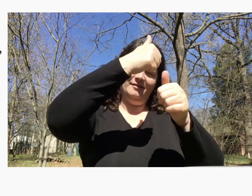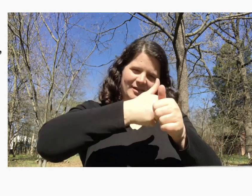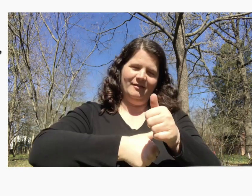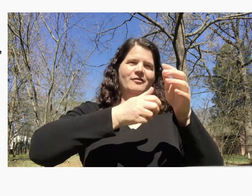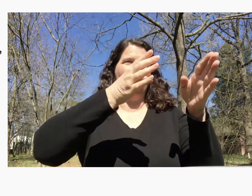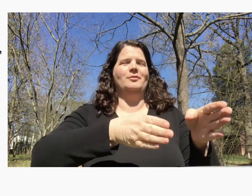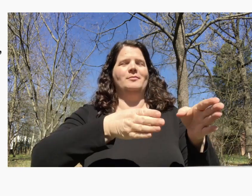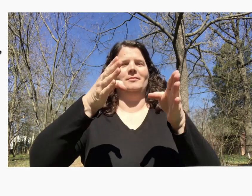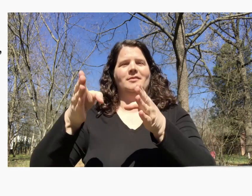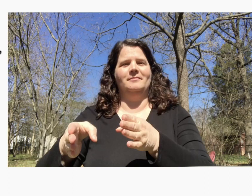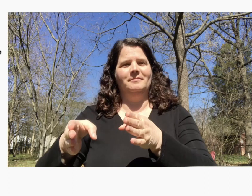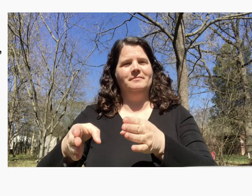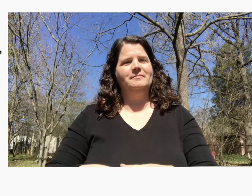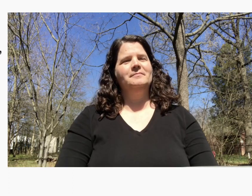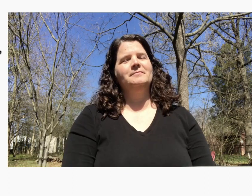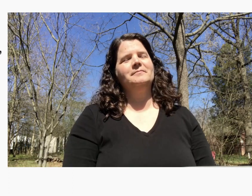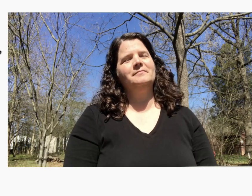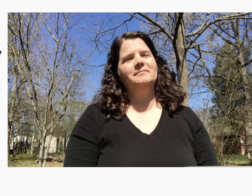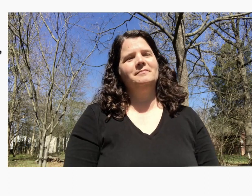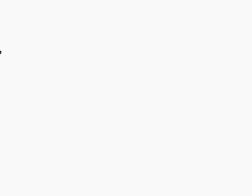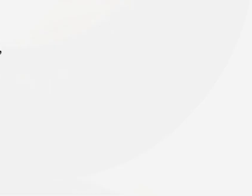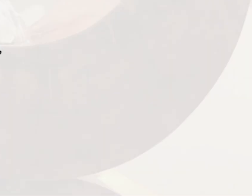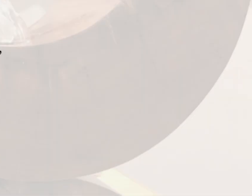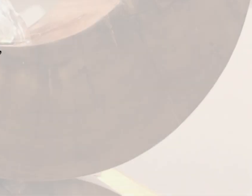every human being. May it be so.